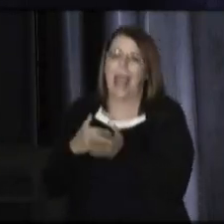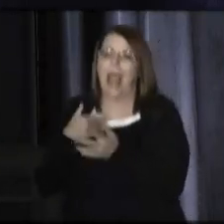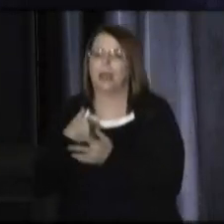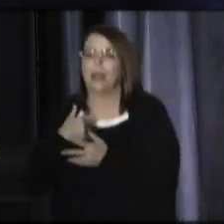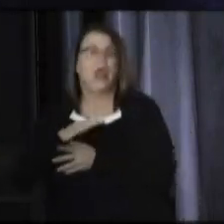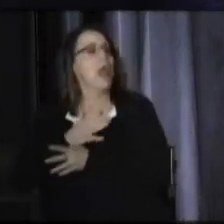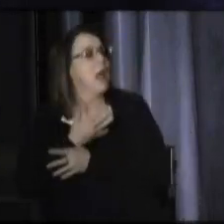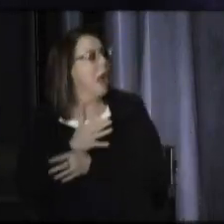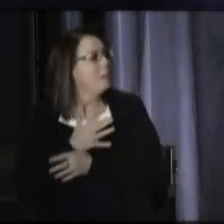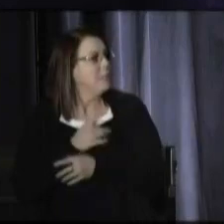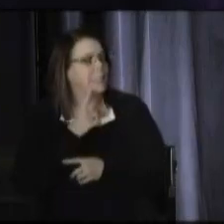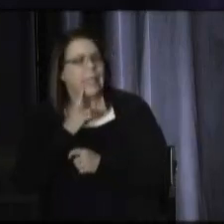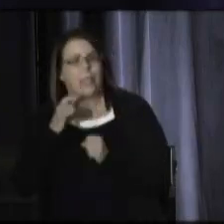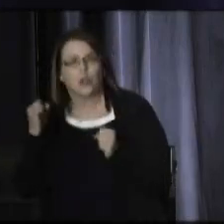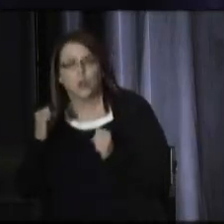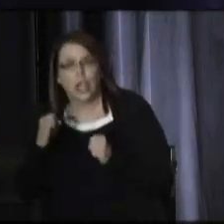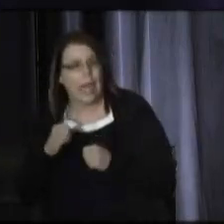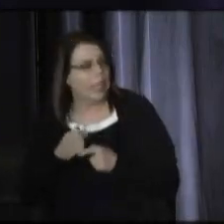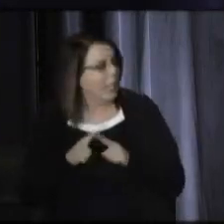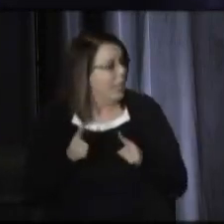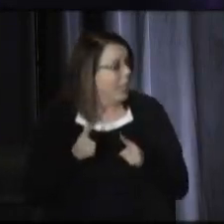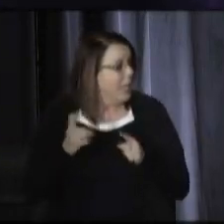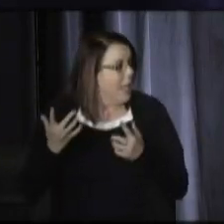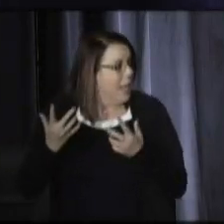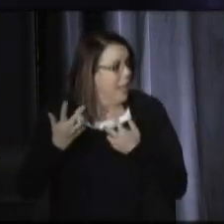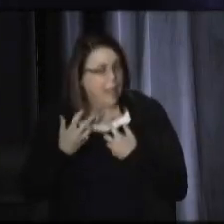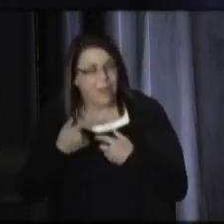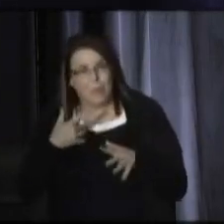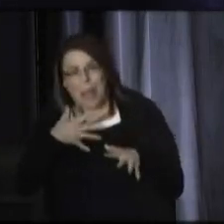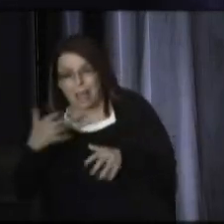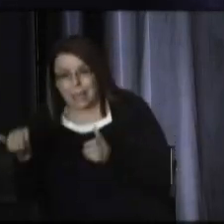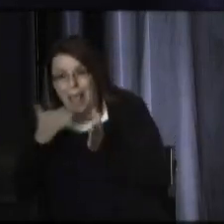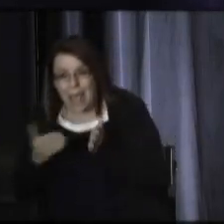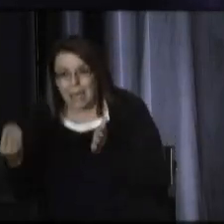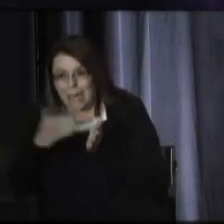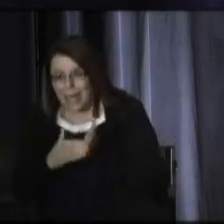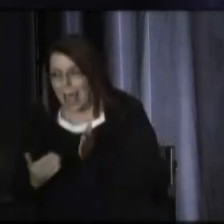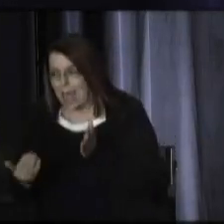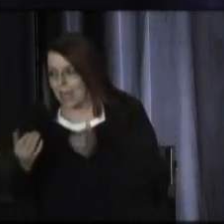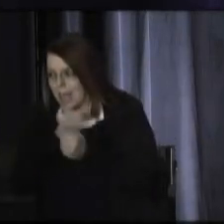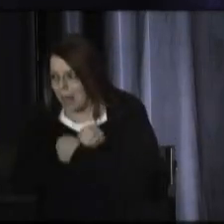I lost all my shit. I literally lost my shit. Couldn't pay for it. So that's the